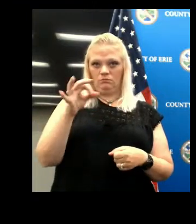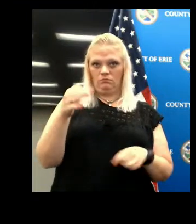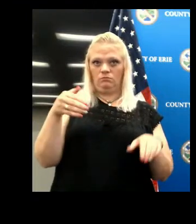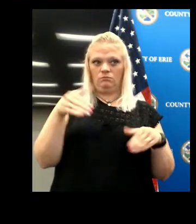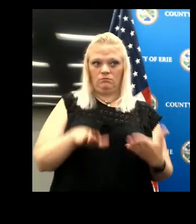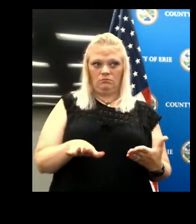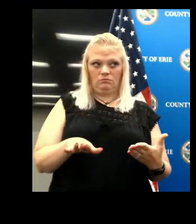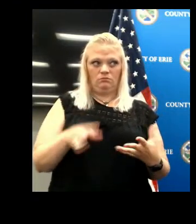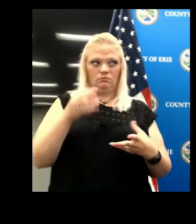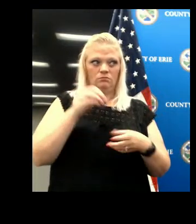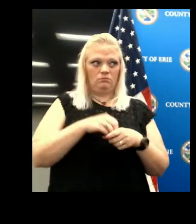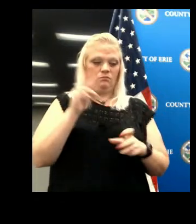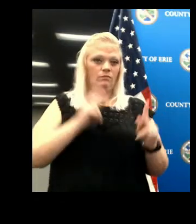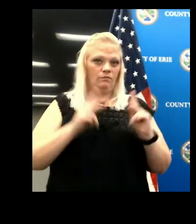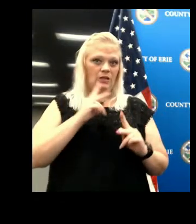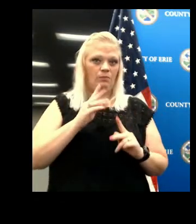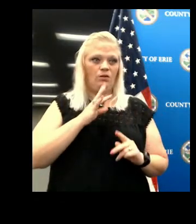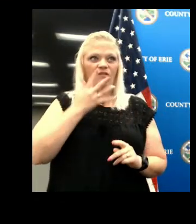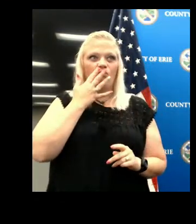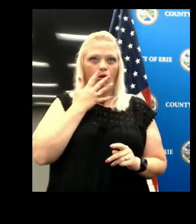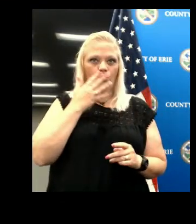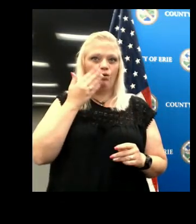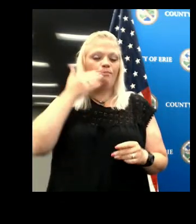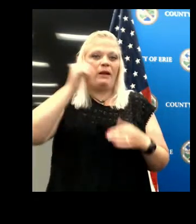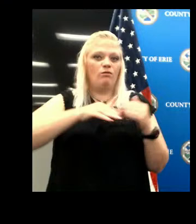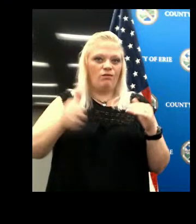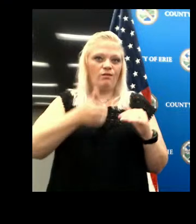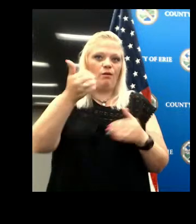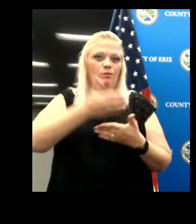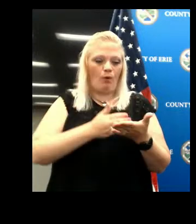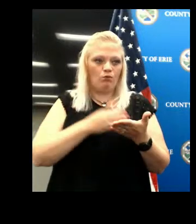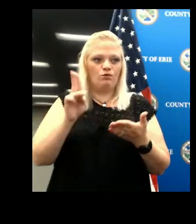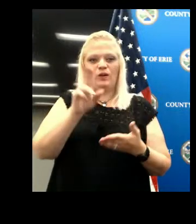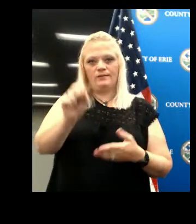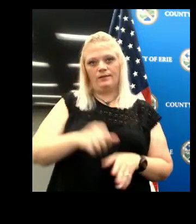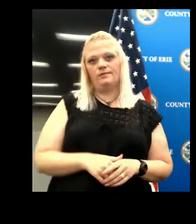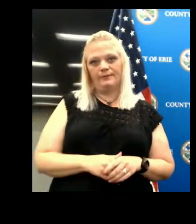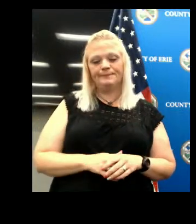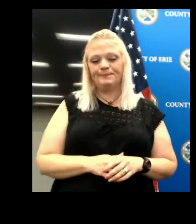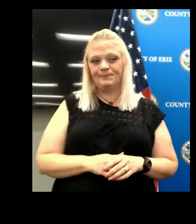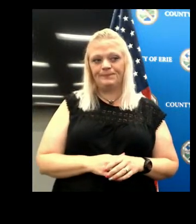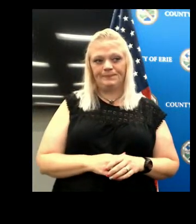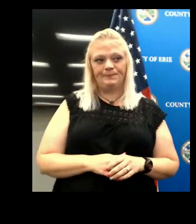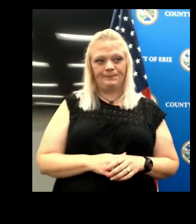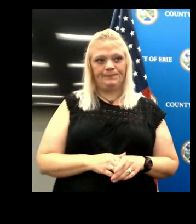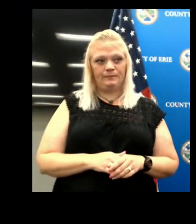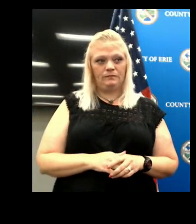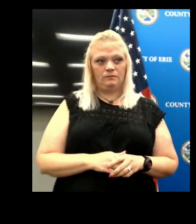among people of color much better than other parts of the United States.